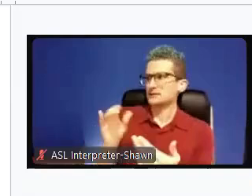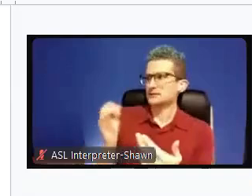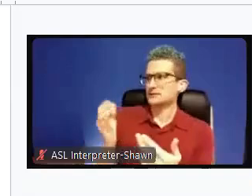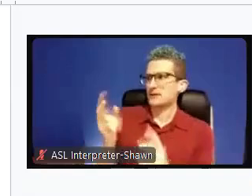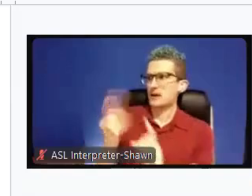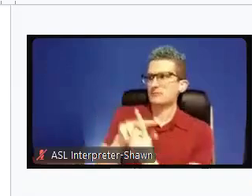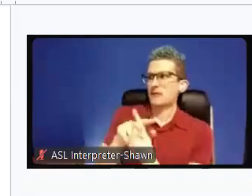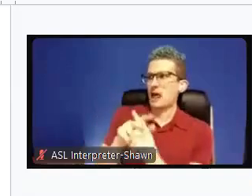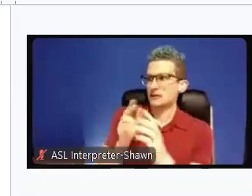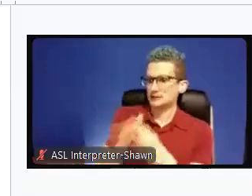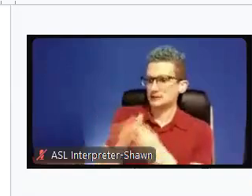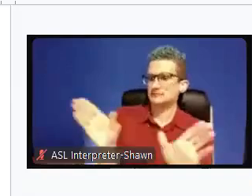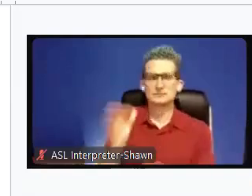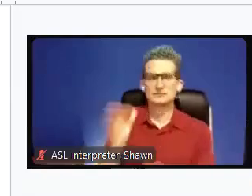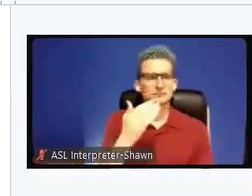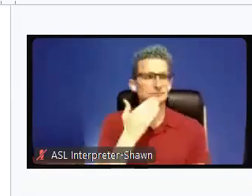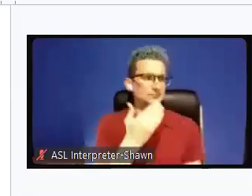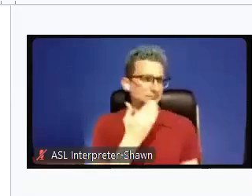Noted. Thank you, Tasha.